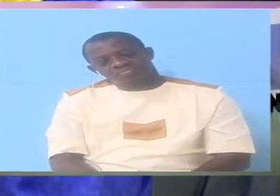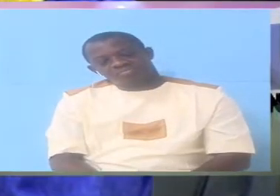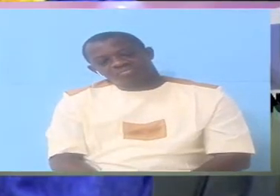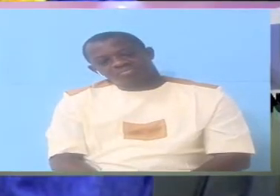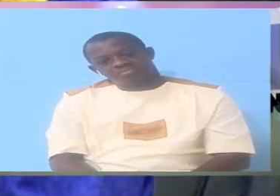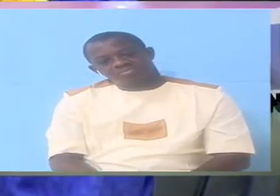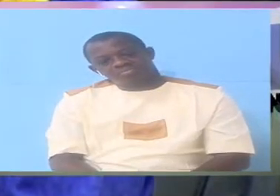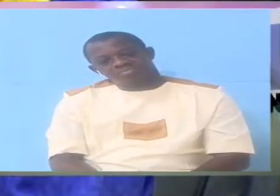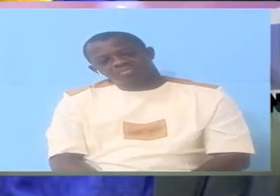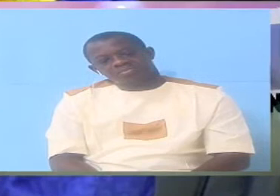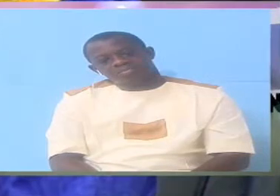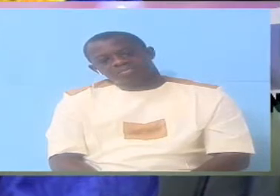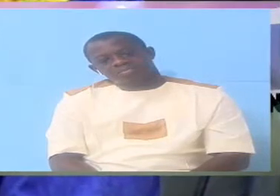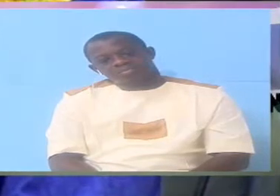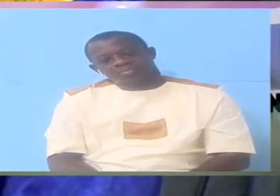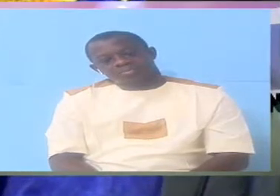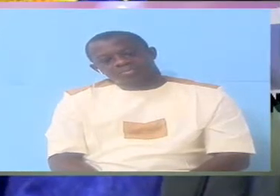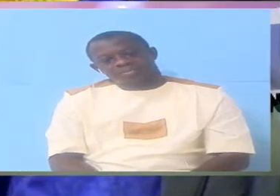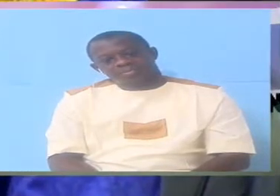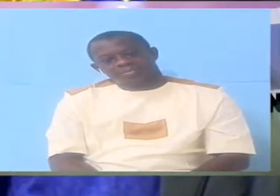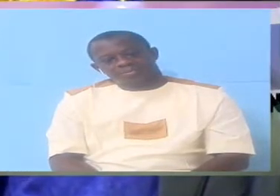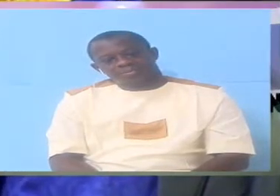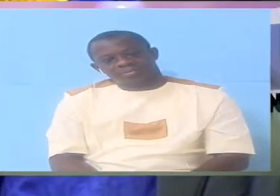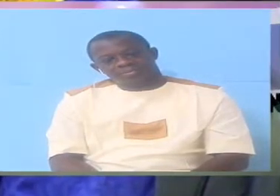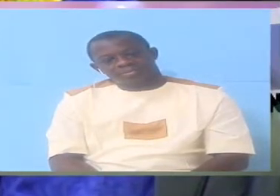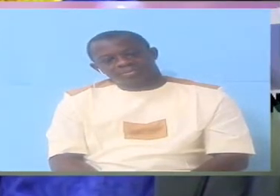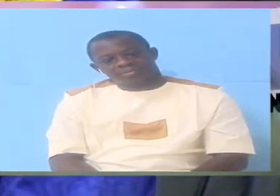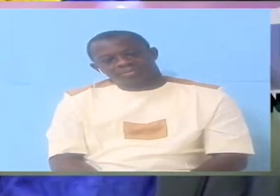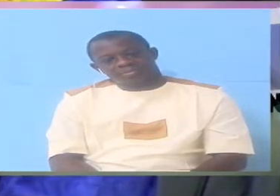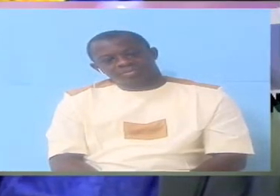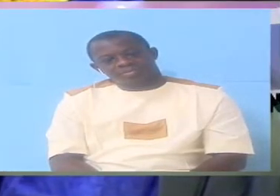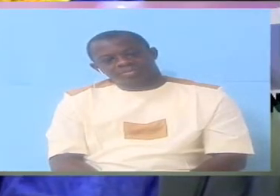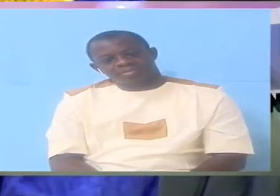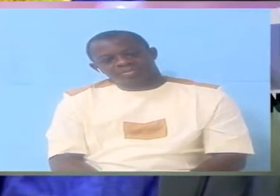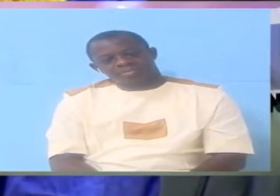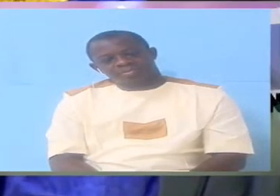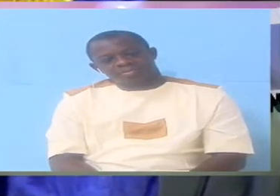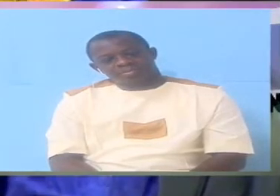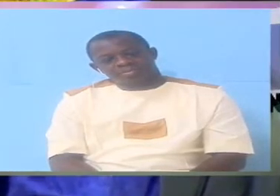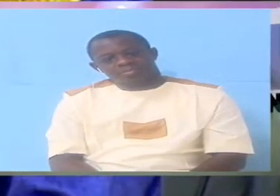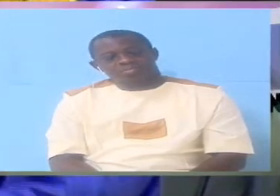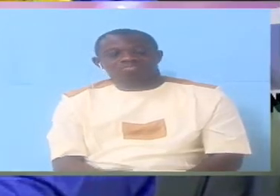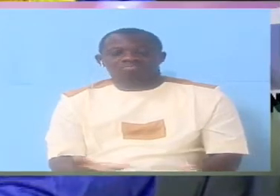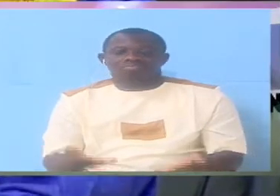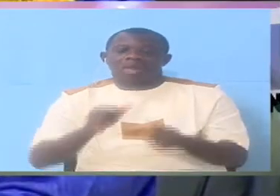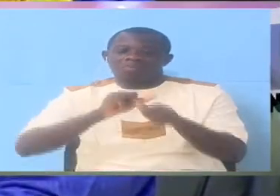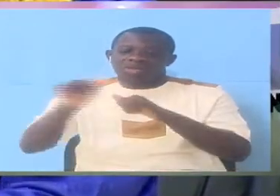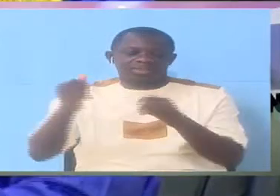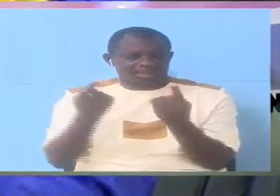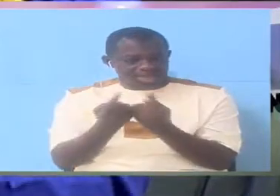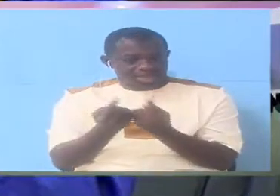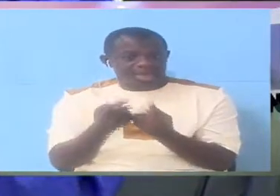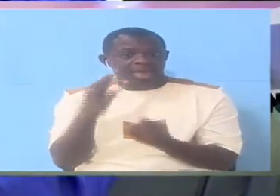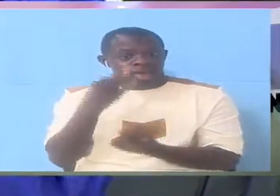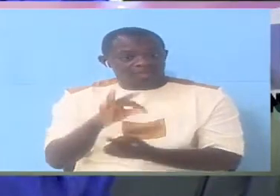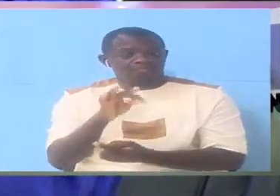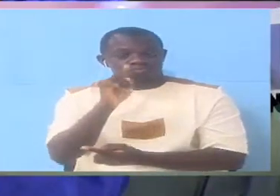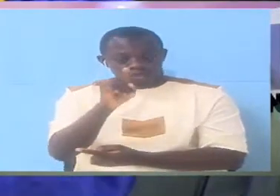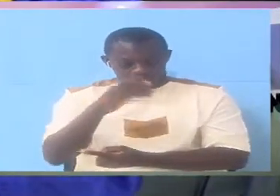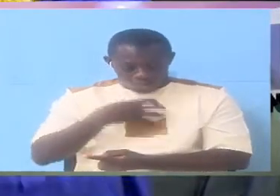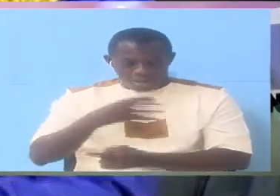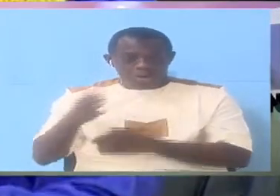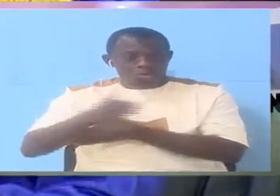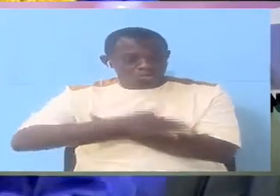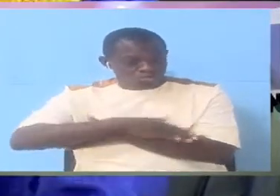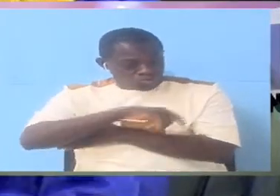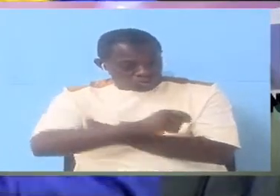marriages, separations in their marriages because their wives could not bear the pressure anymore. So the best thing is nibe dula sorona enyanta mol be safela kabede